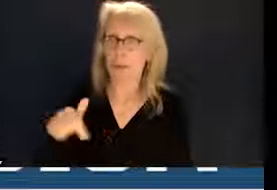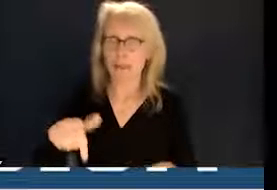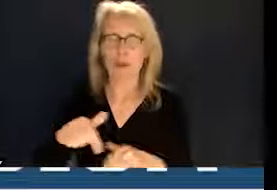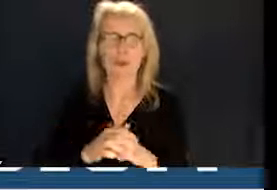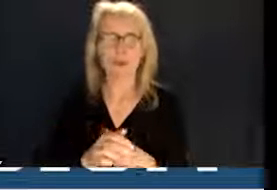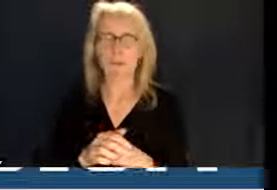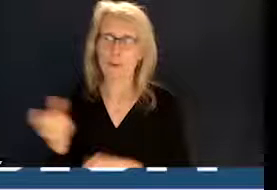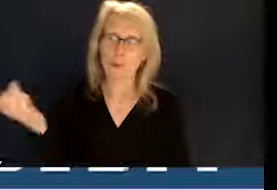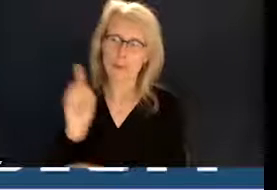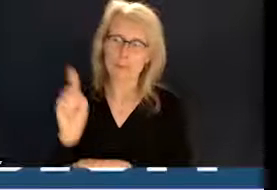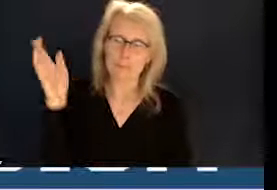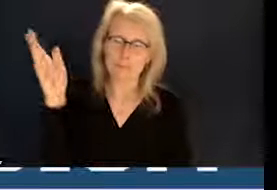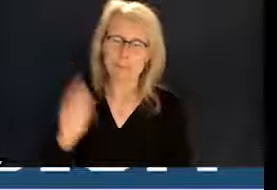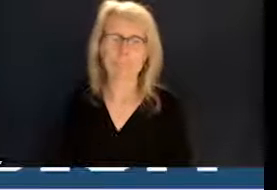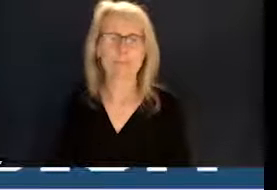to the podium.